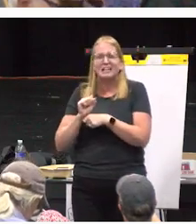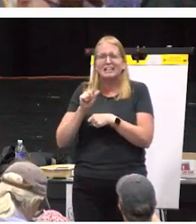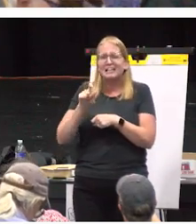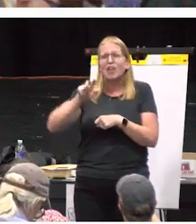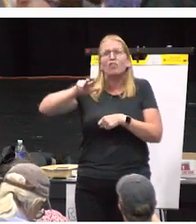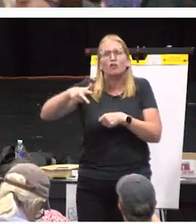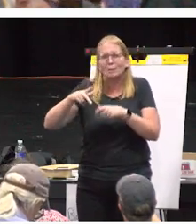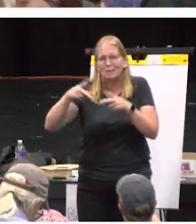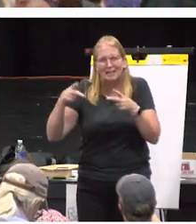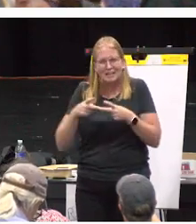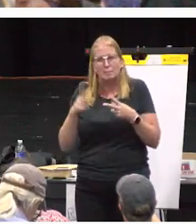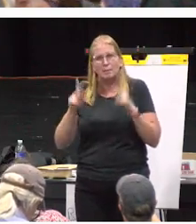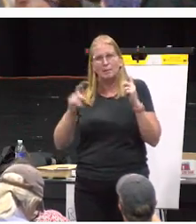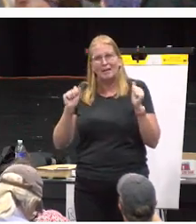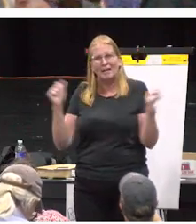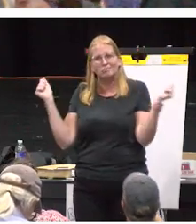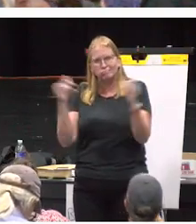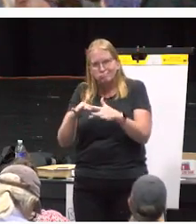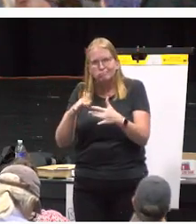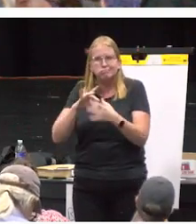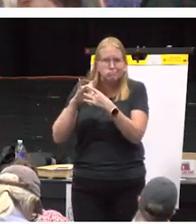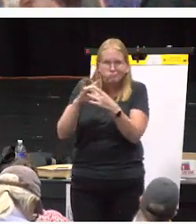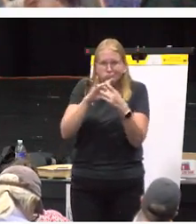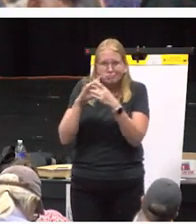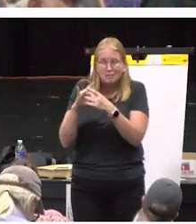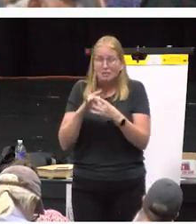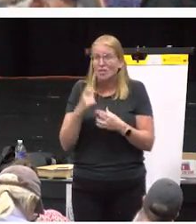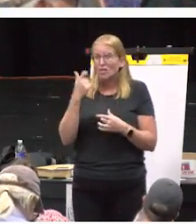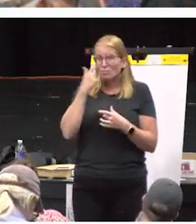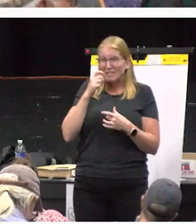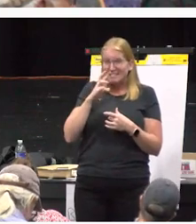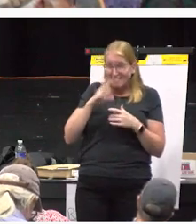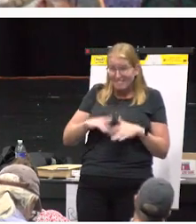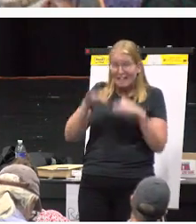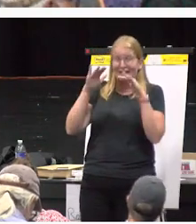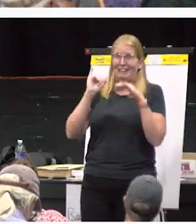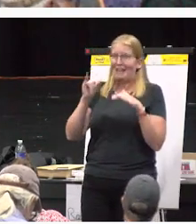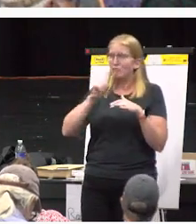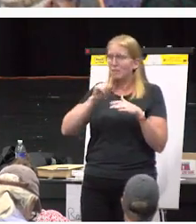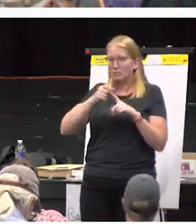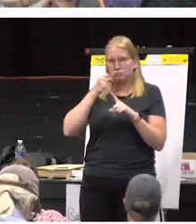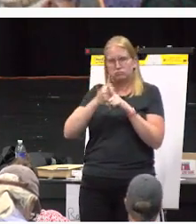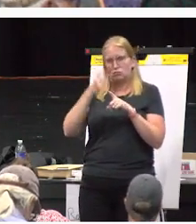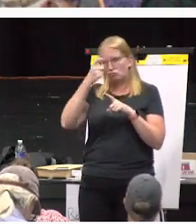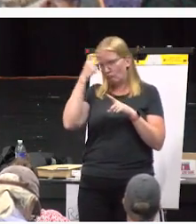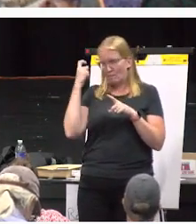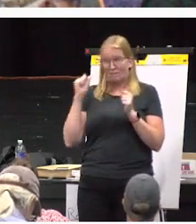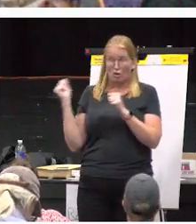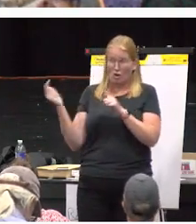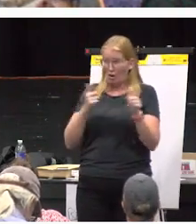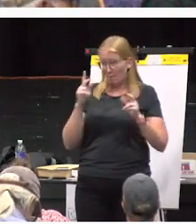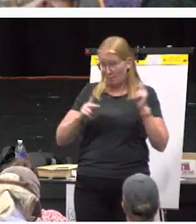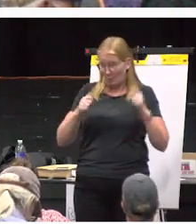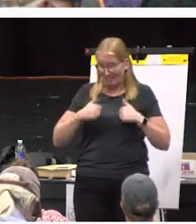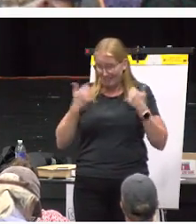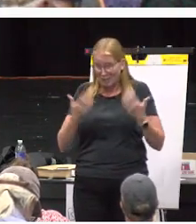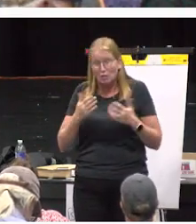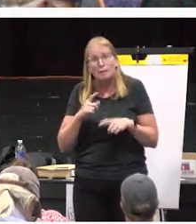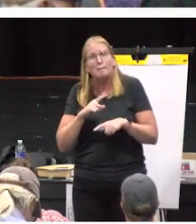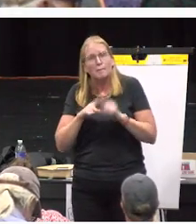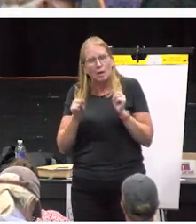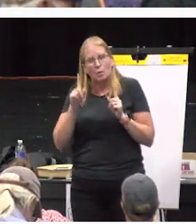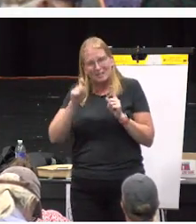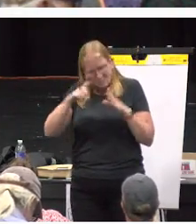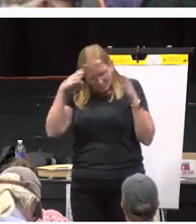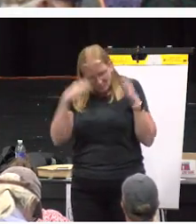with one another. While the trauma of the recent flooding has impacted all of Montpelier's citizens, particular focus should be placed